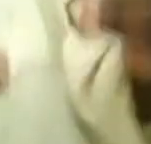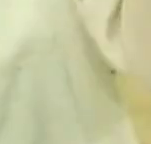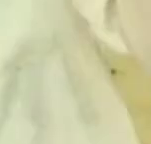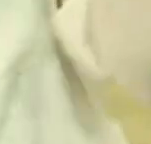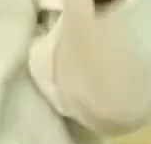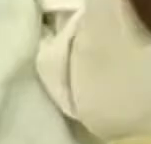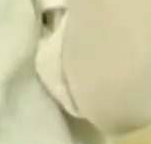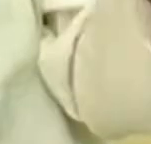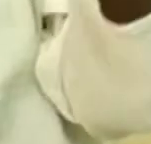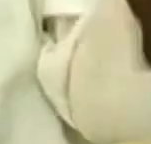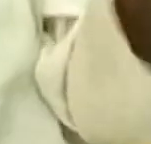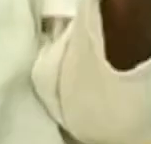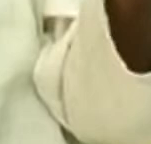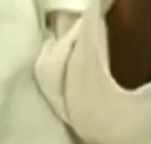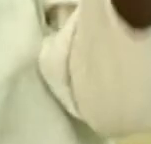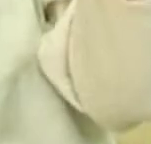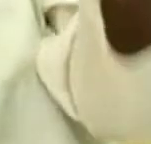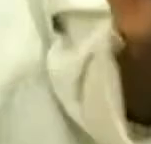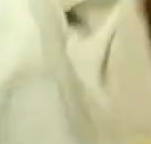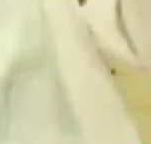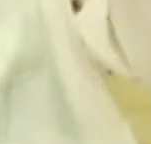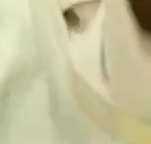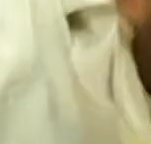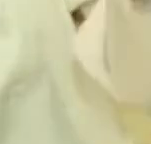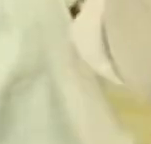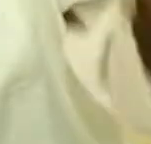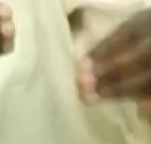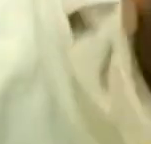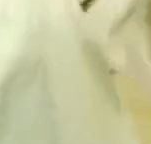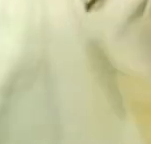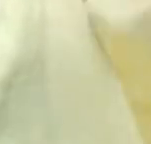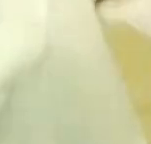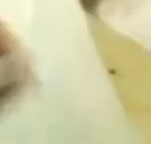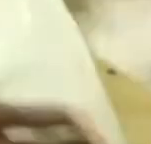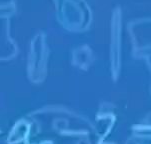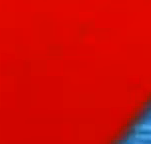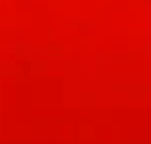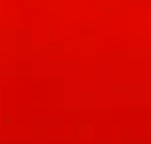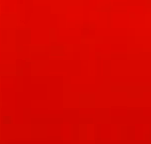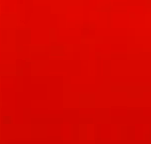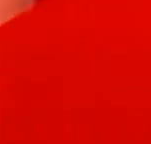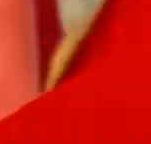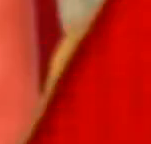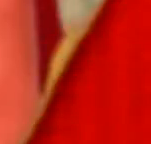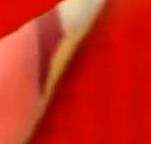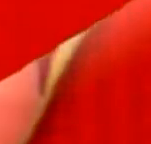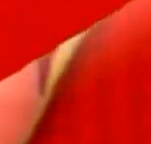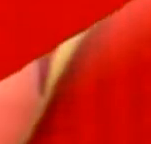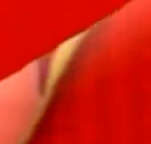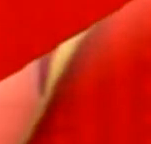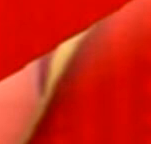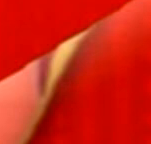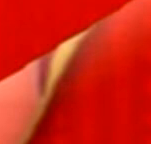Baby, whatever that you wish, eh? As long as you are here in the palace of Antebella.